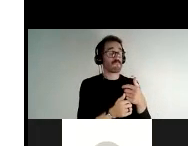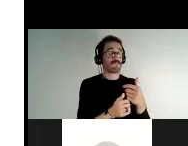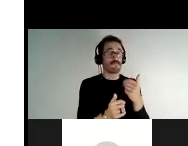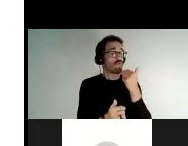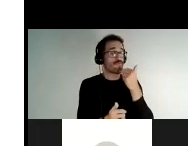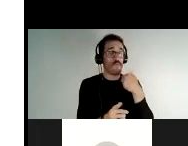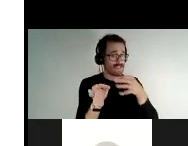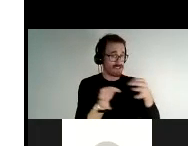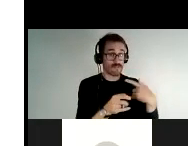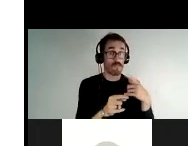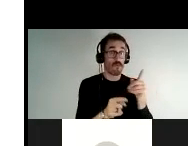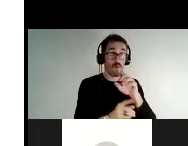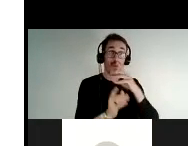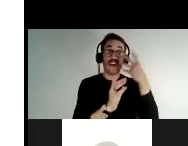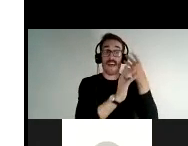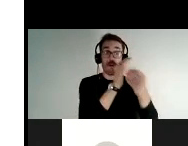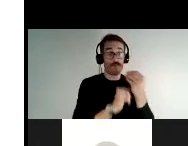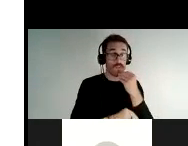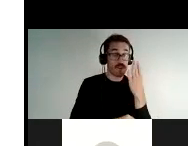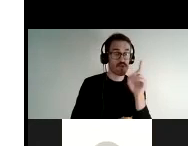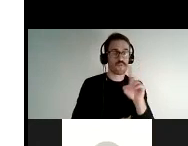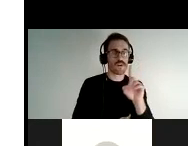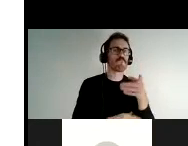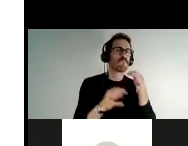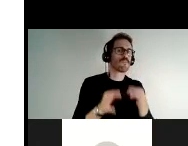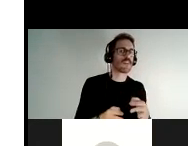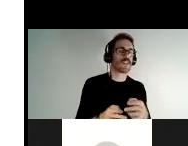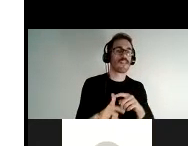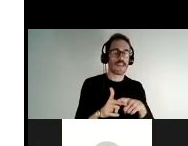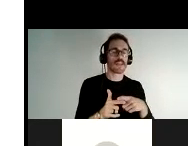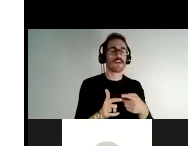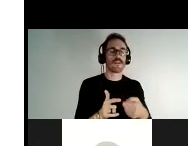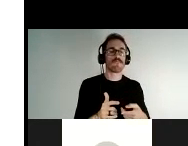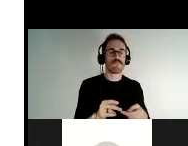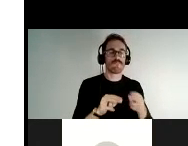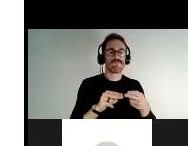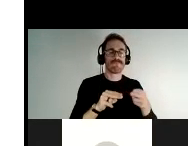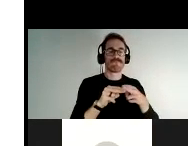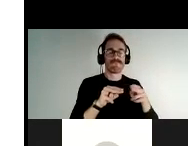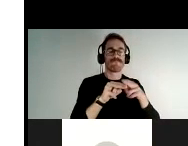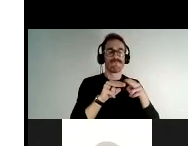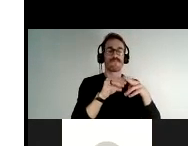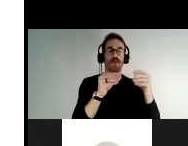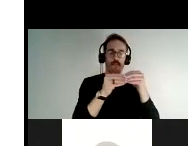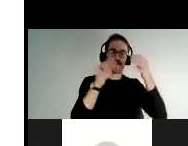decisions will help them start making the bigger decisions to access help if they need it.